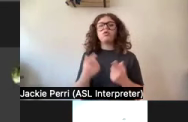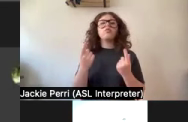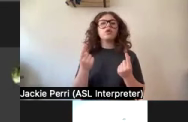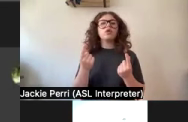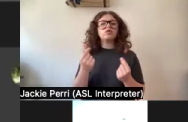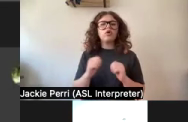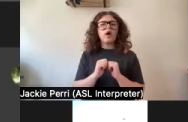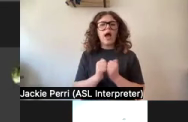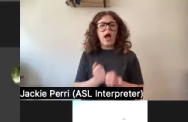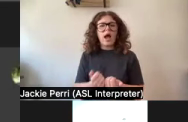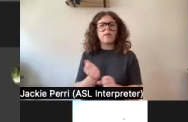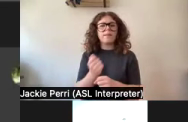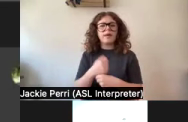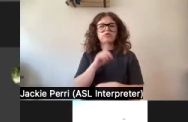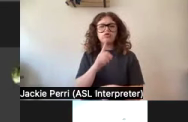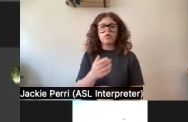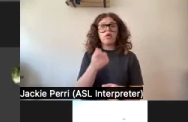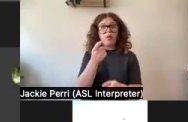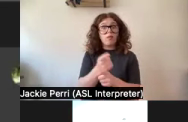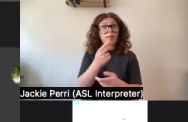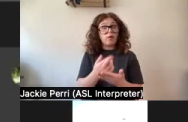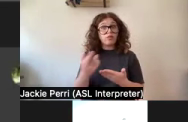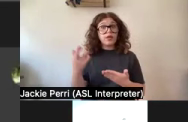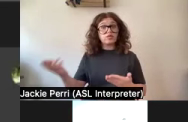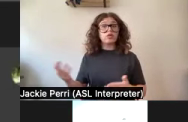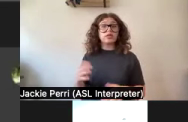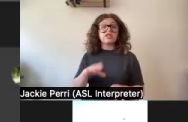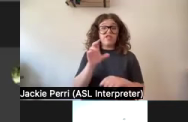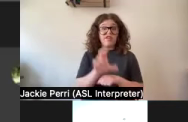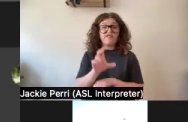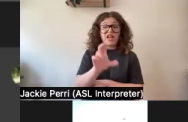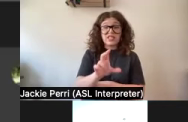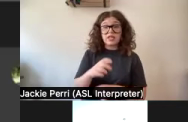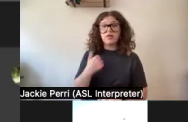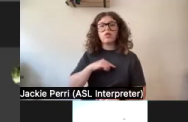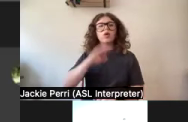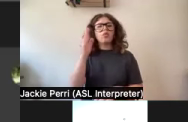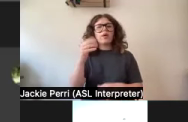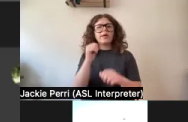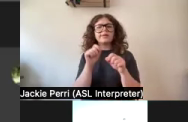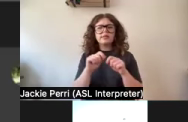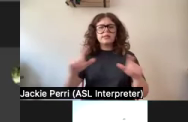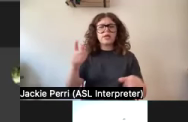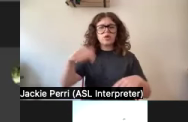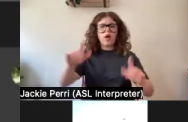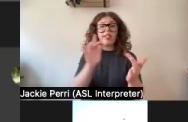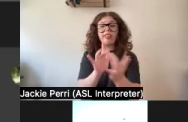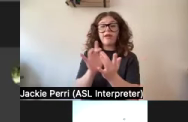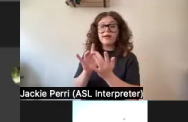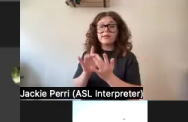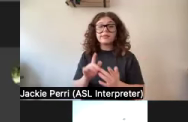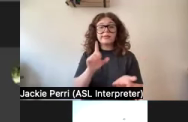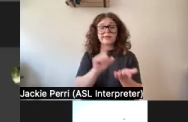invested. And we will follow up in an email with links and documents for everyone who's registered with toolkits